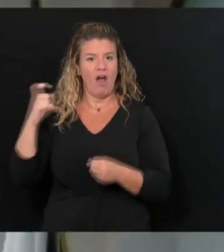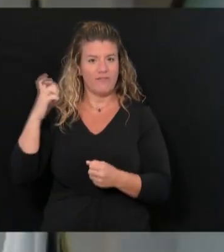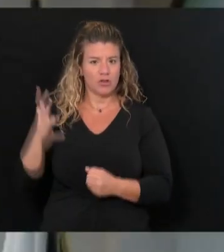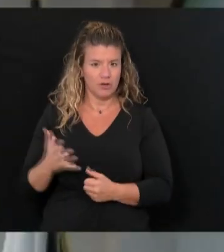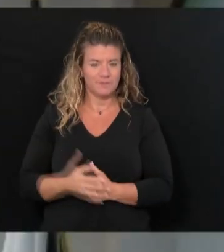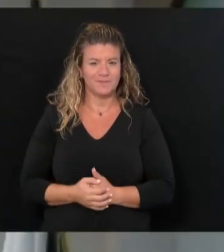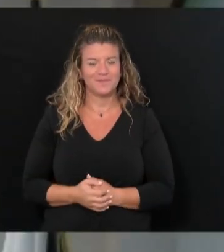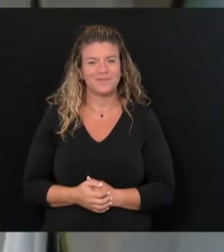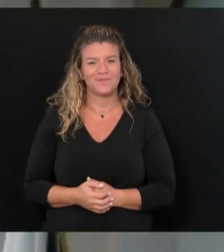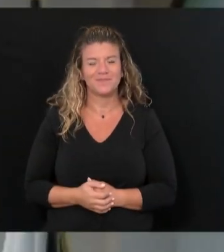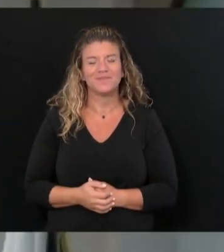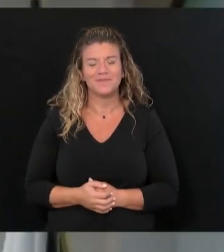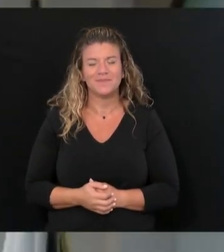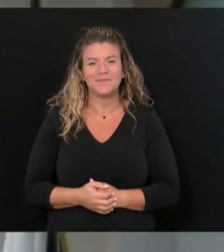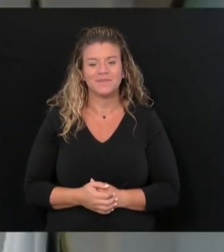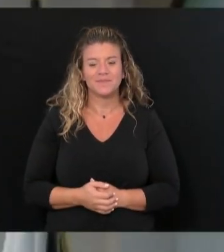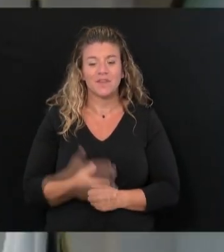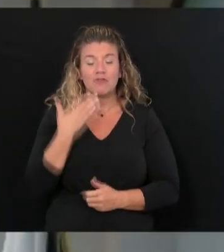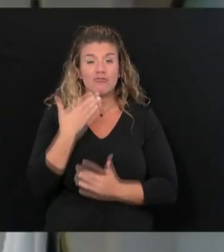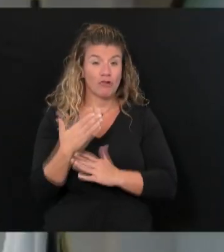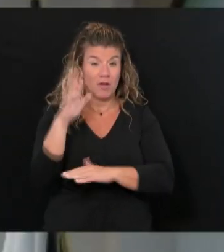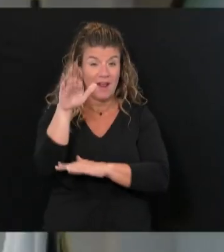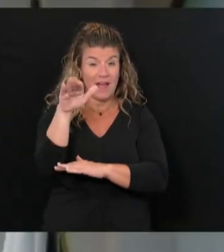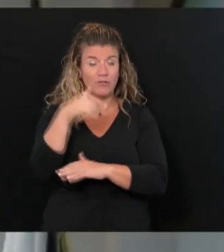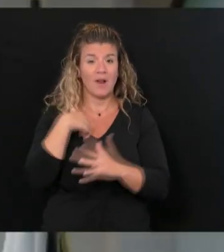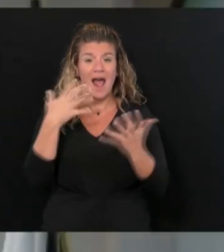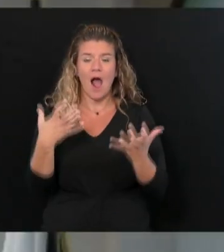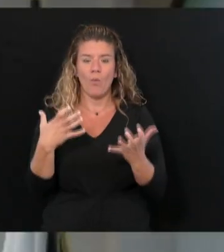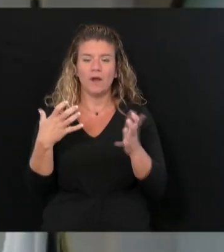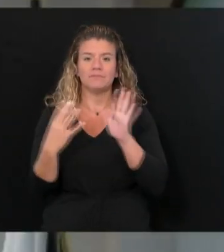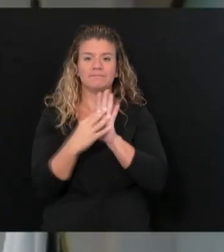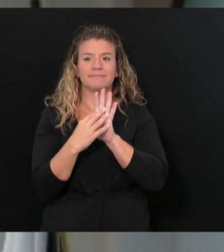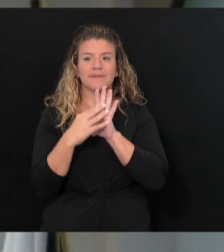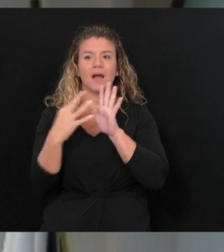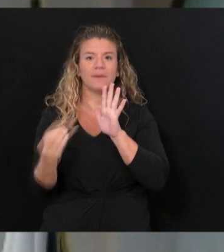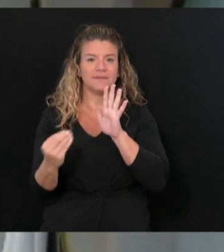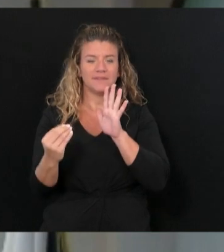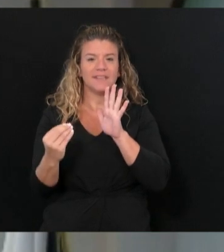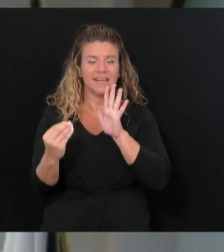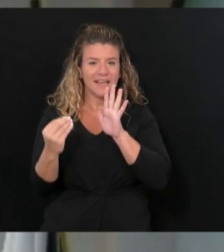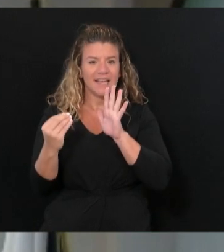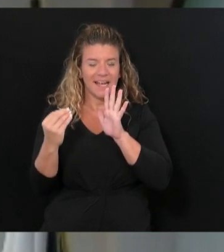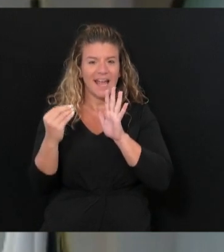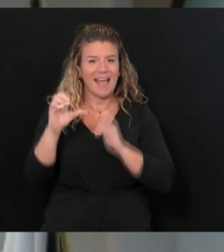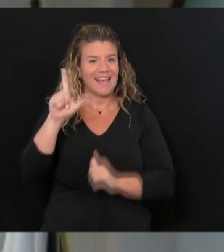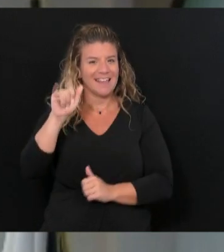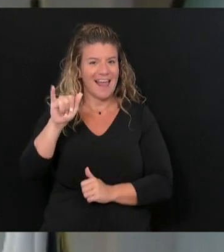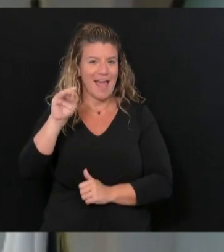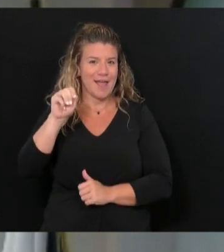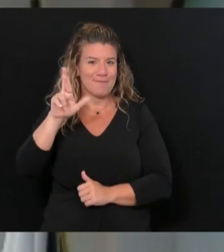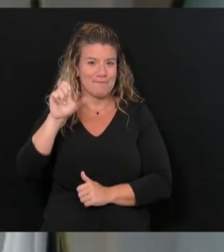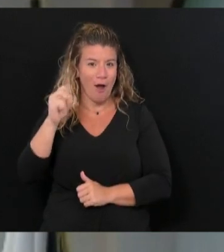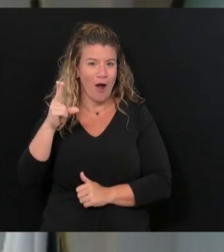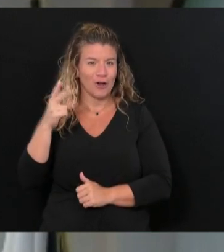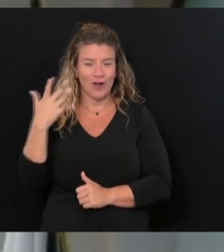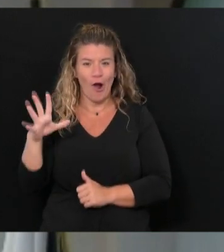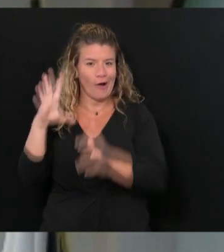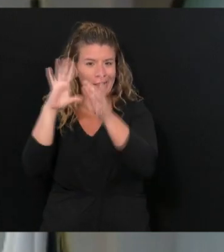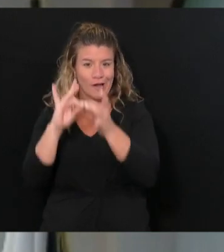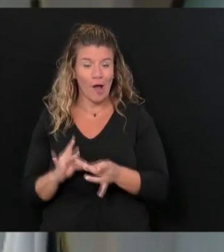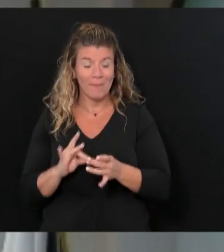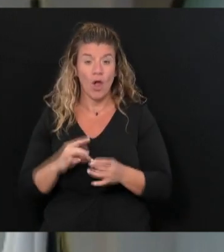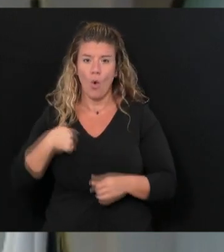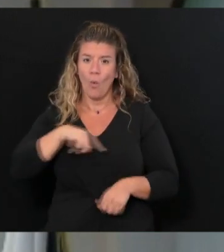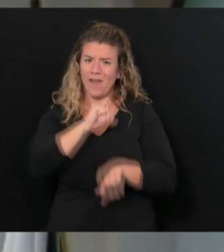Good afternoon, everyone. Just want to echo what the governor and Clay have said. We've worked very hard to try to get a system here